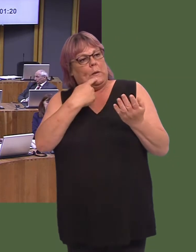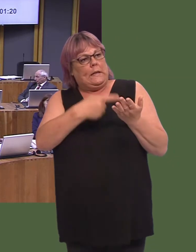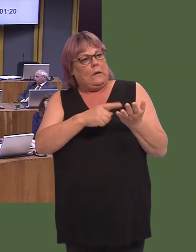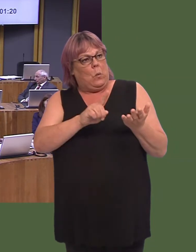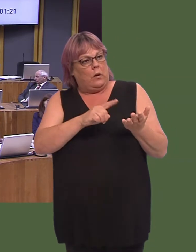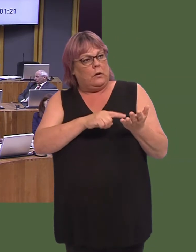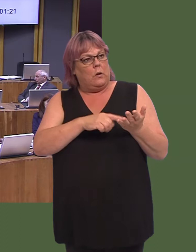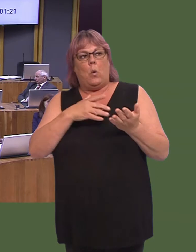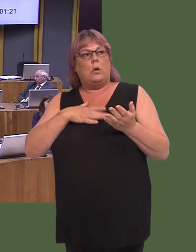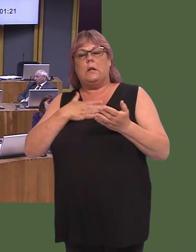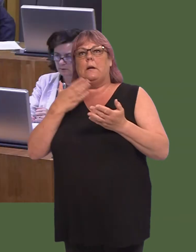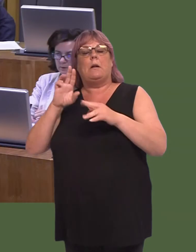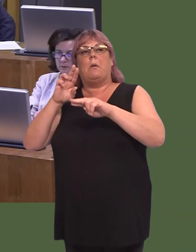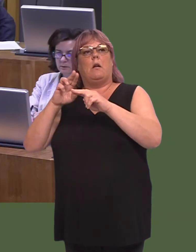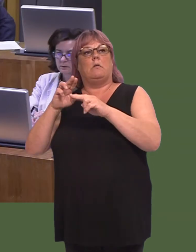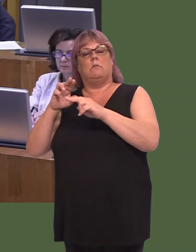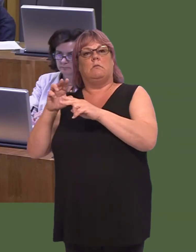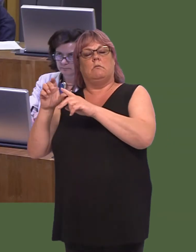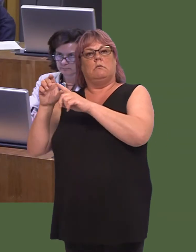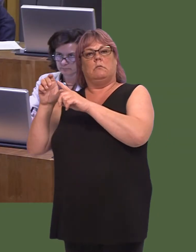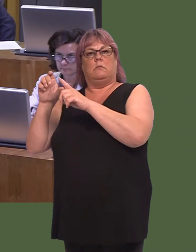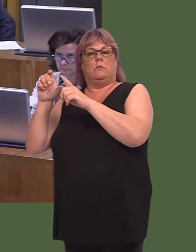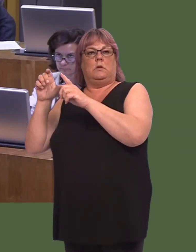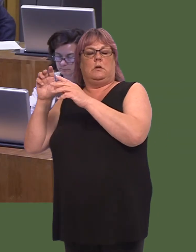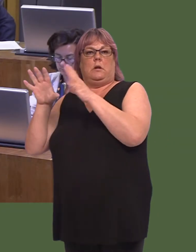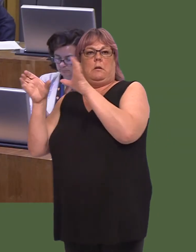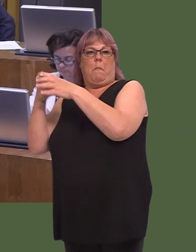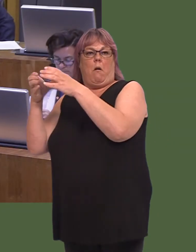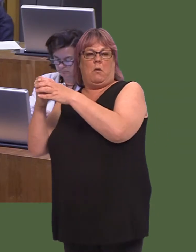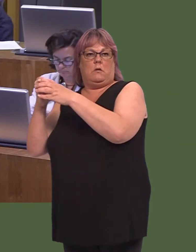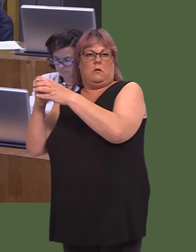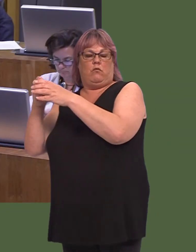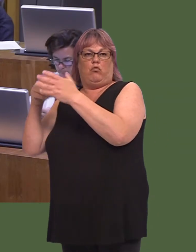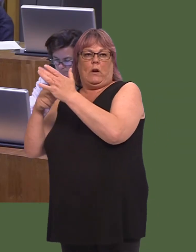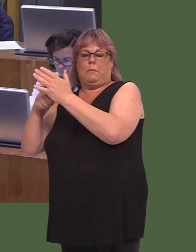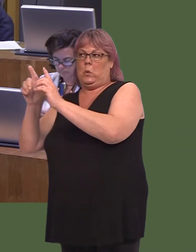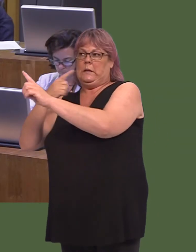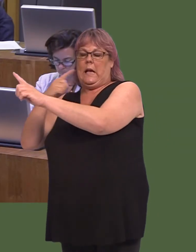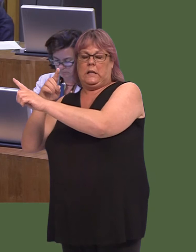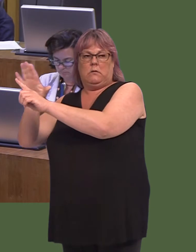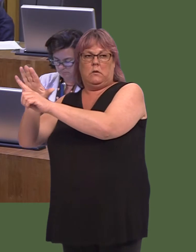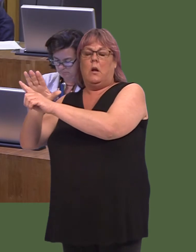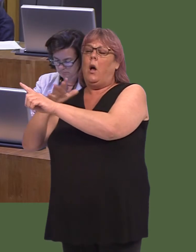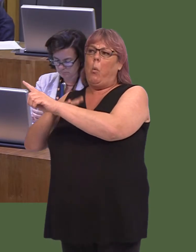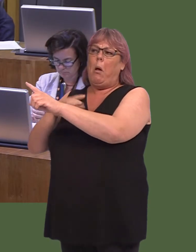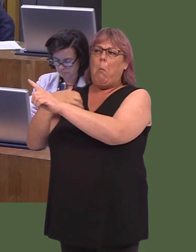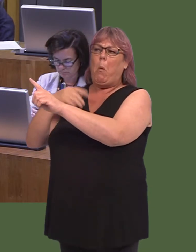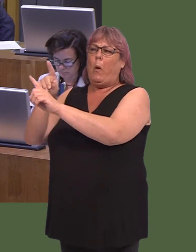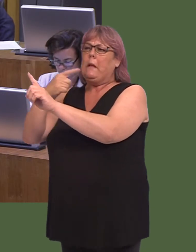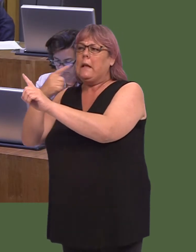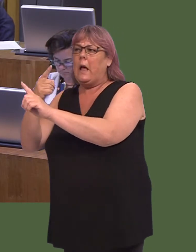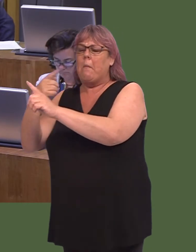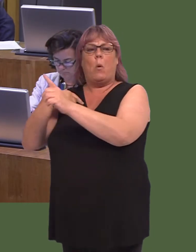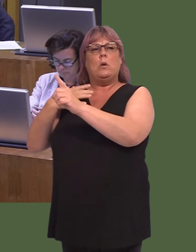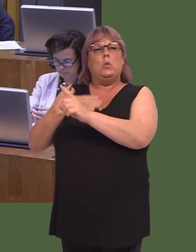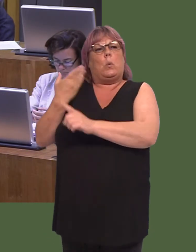review says. We're not dependent on what the DfT does, for obvious reasons. What their work is of interest to us, of course, but we have our own